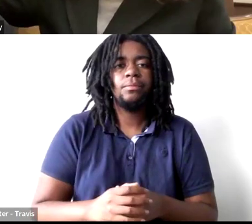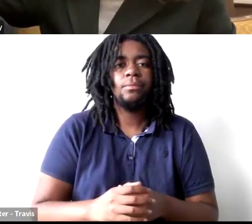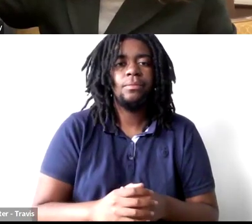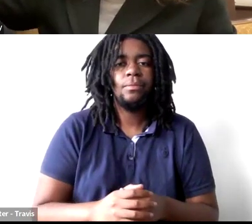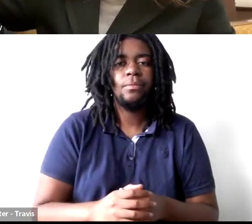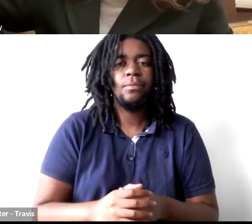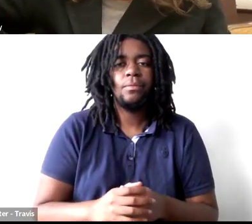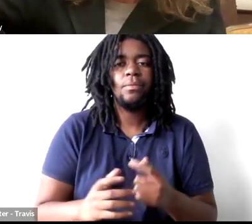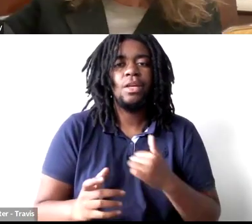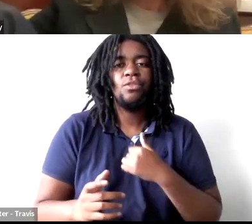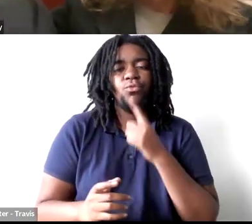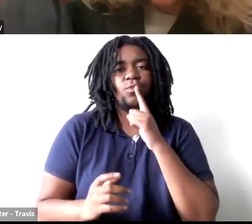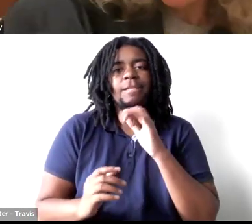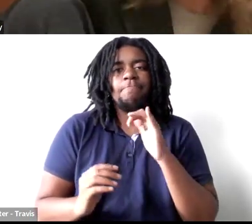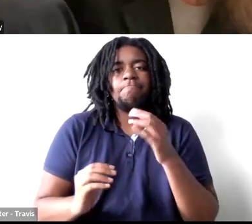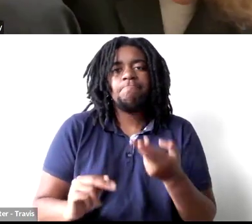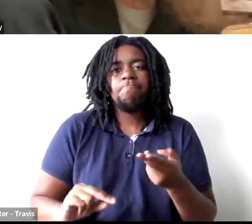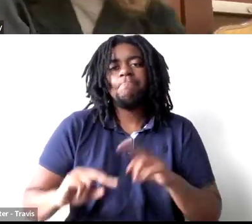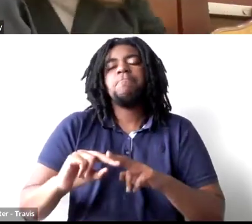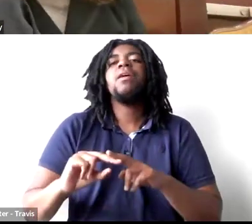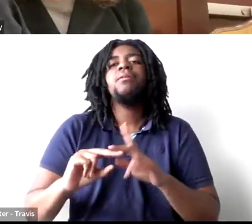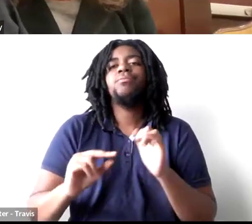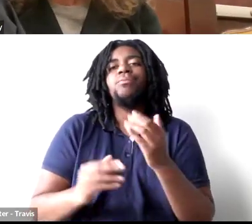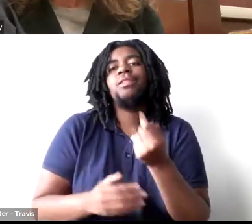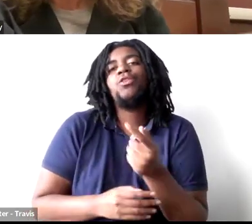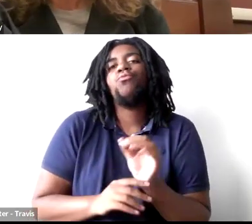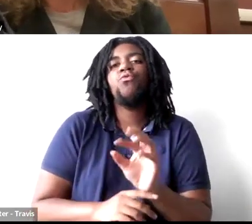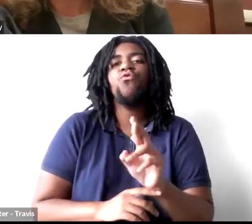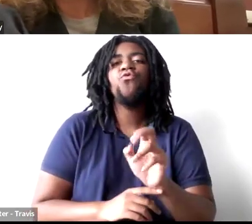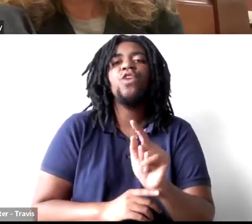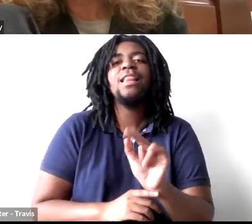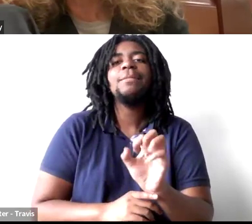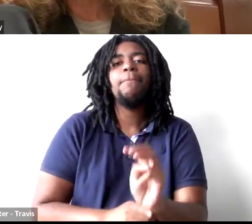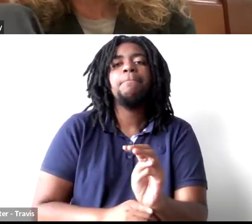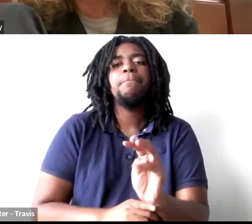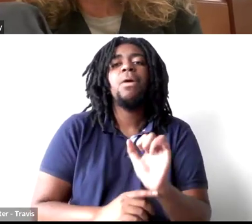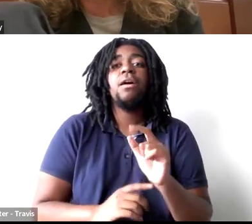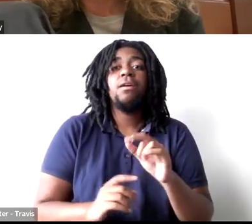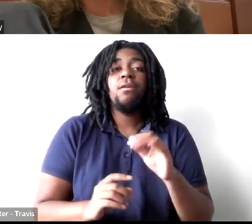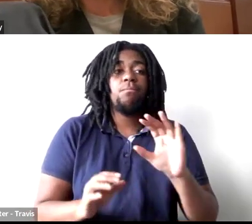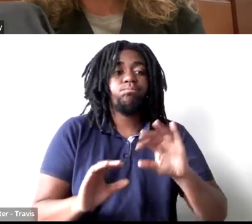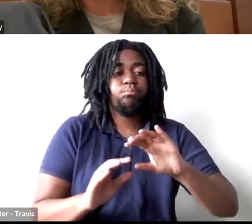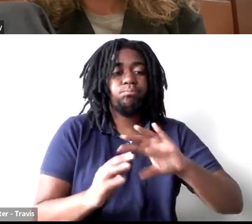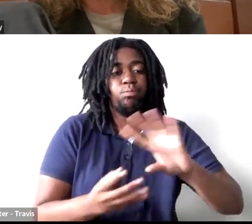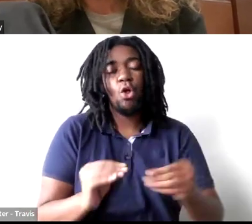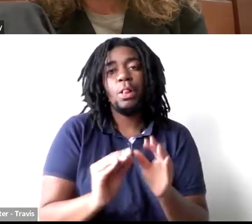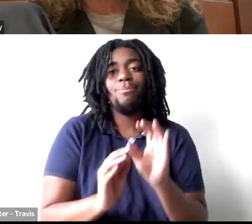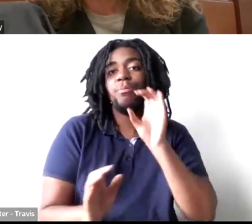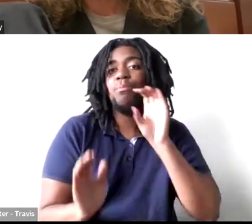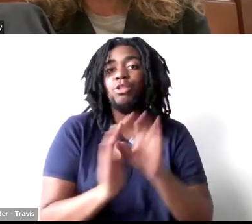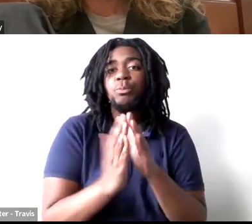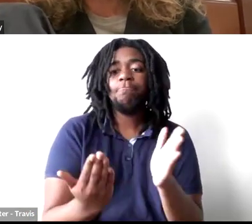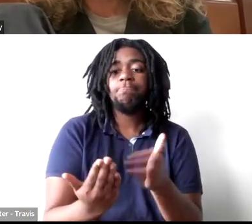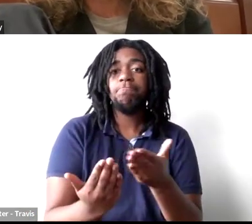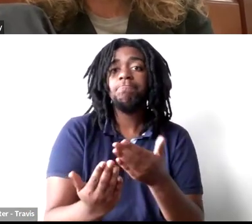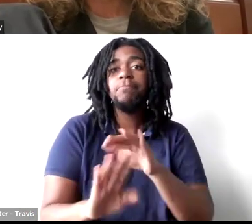to sort of add a little level of realism or something. But it's not, you can go through a whole album and maybe see one or two with that. So it's